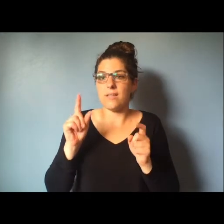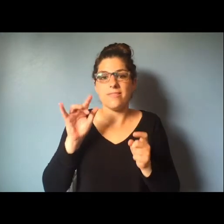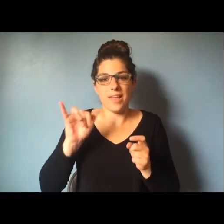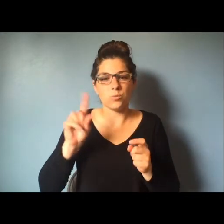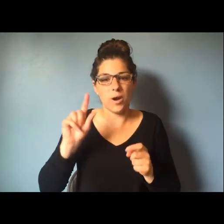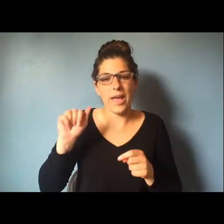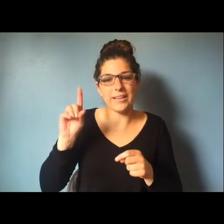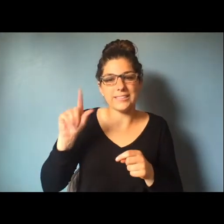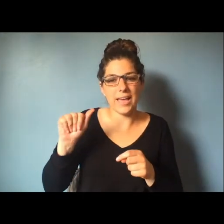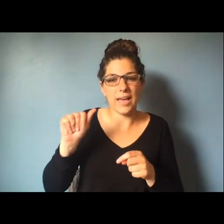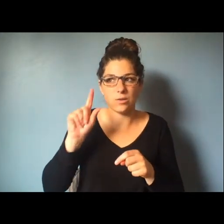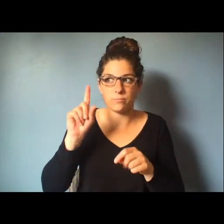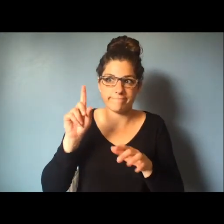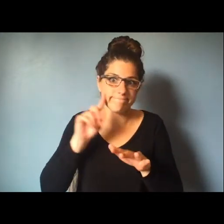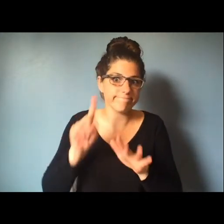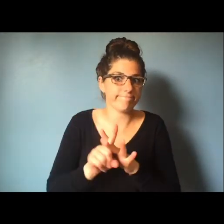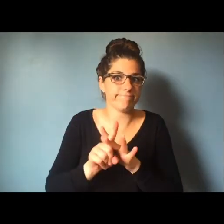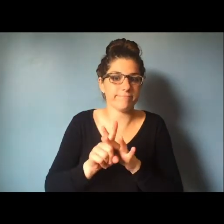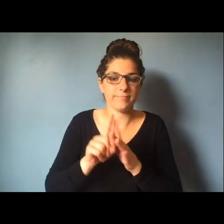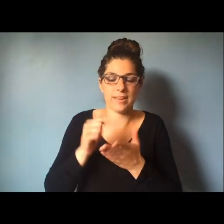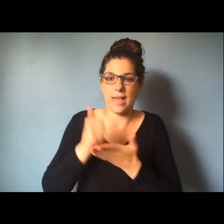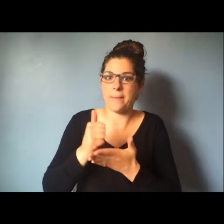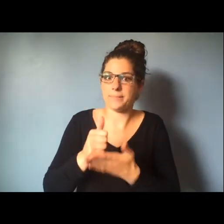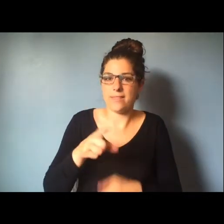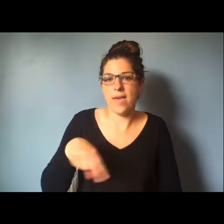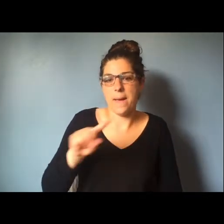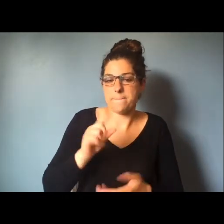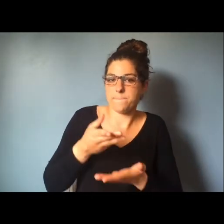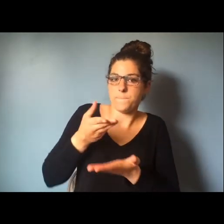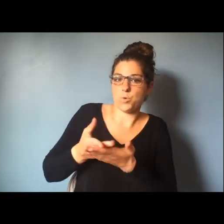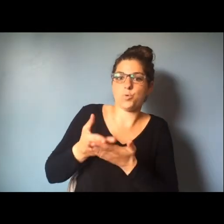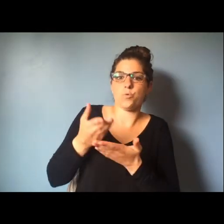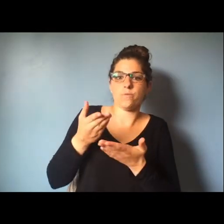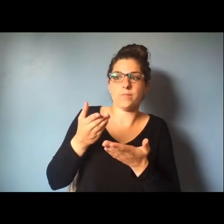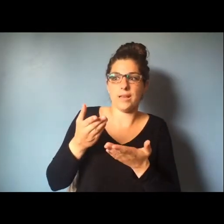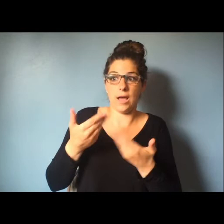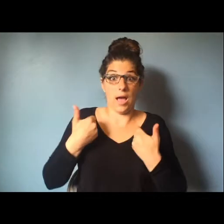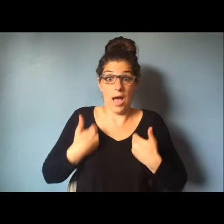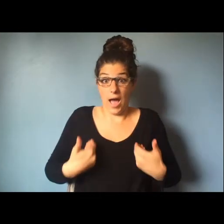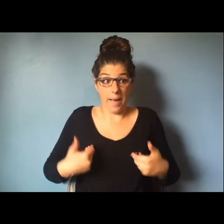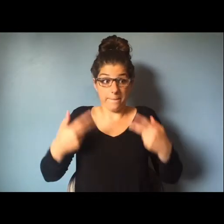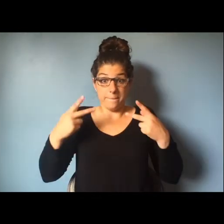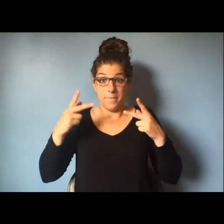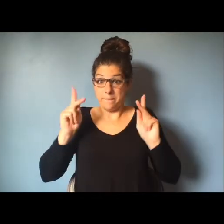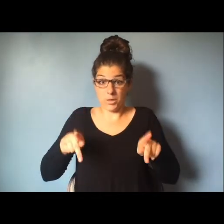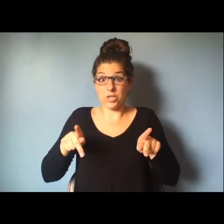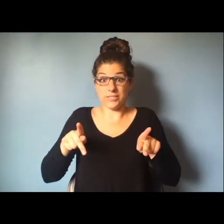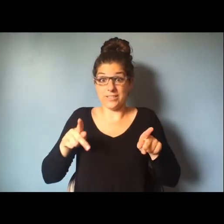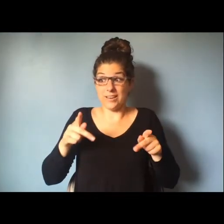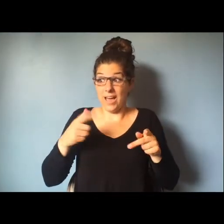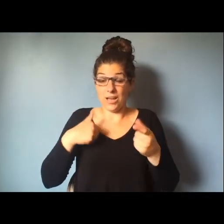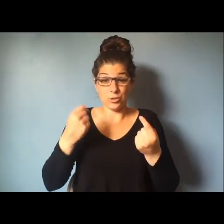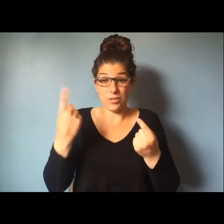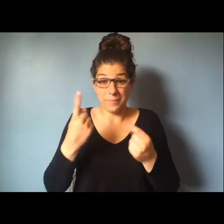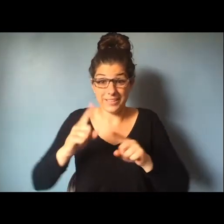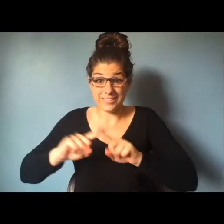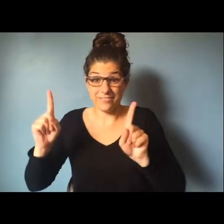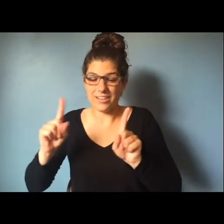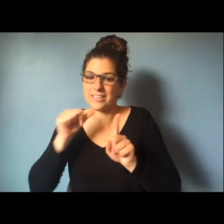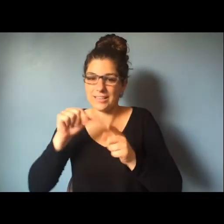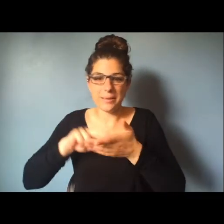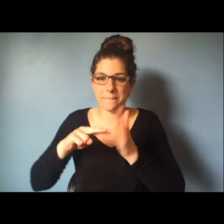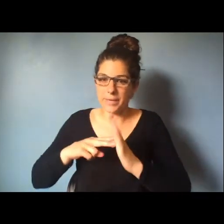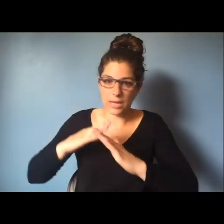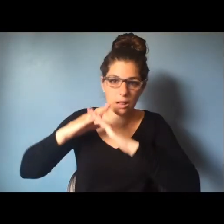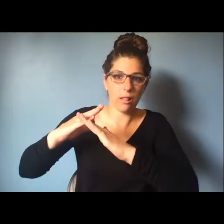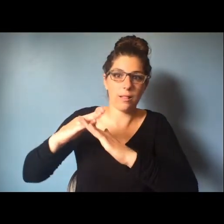where the ADA kind of stepped in and helped them, you know, prove like I'm a human. Just because I do things differently doesn't mean that I should be barred from doing